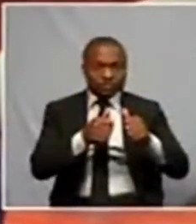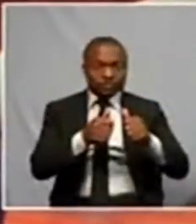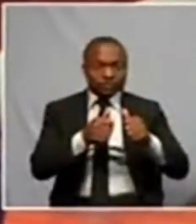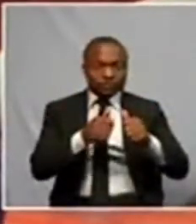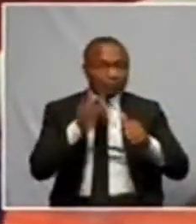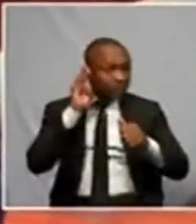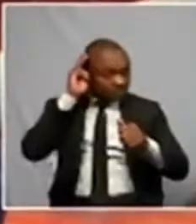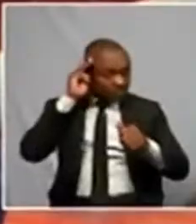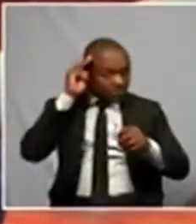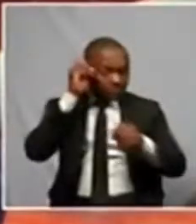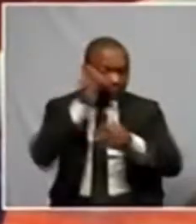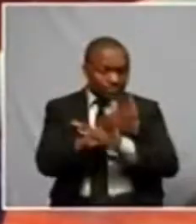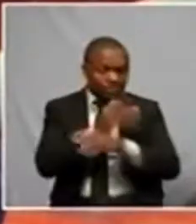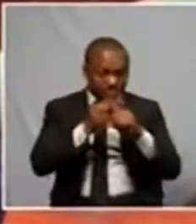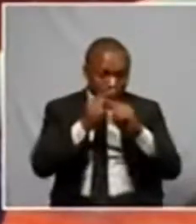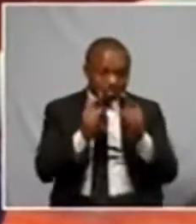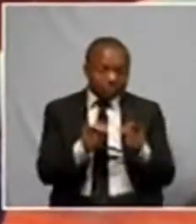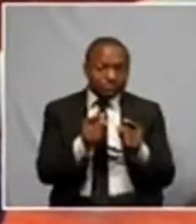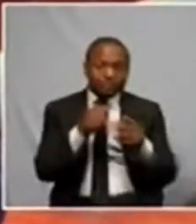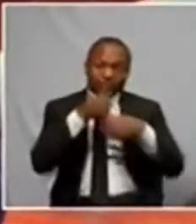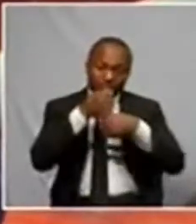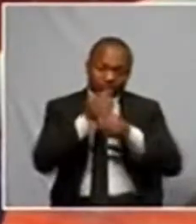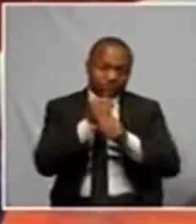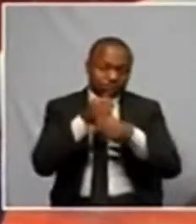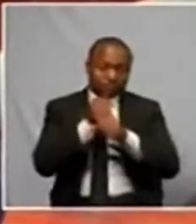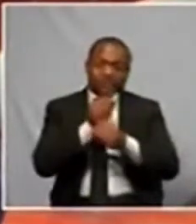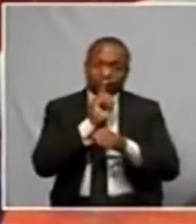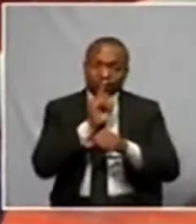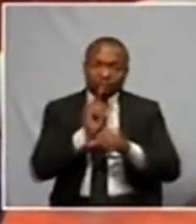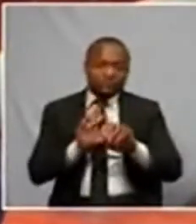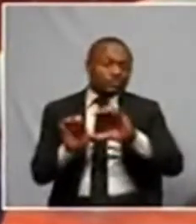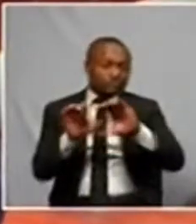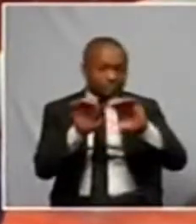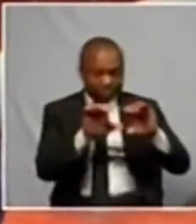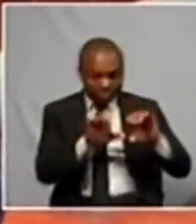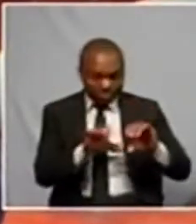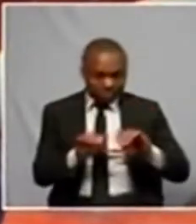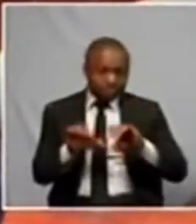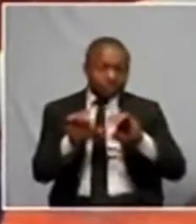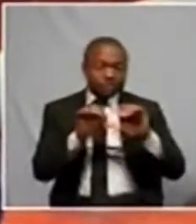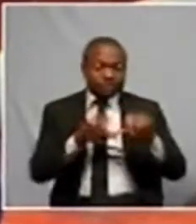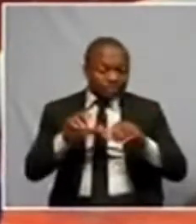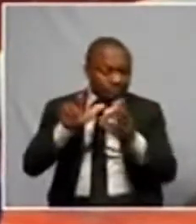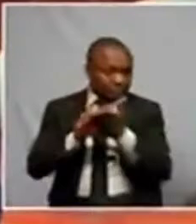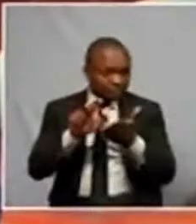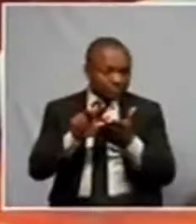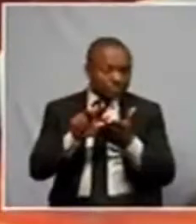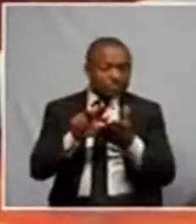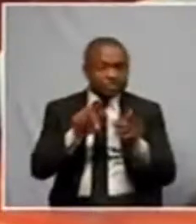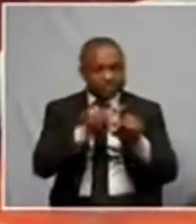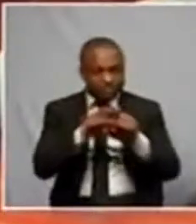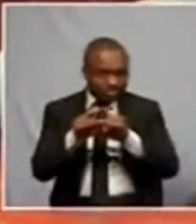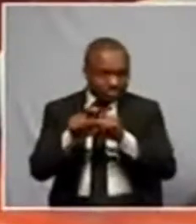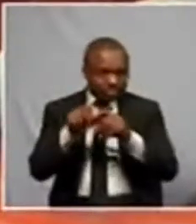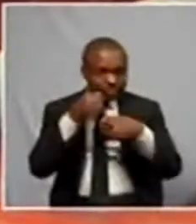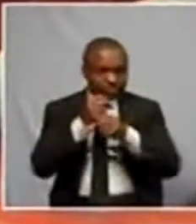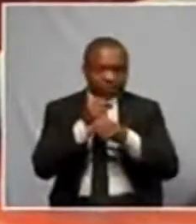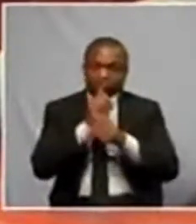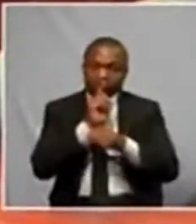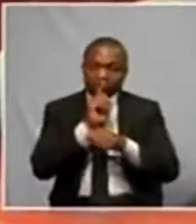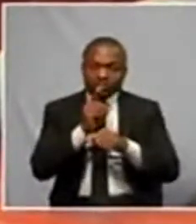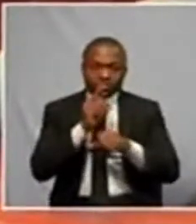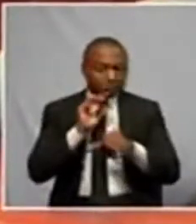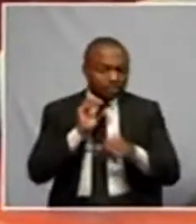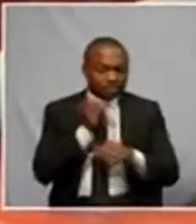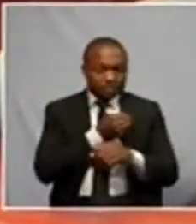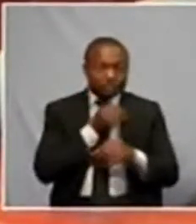ratify. But in ensuring that we do that, we have to ensure that as we ratify, we also ensure that our own interests